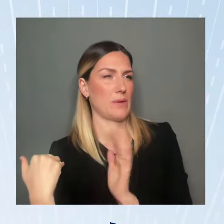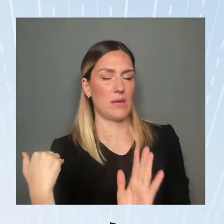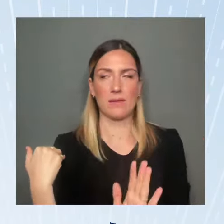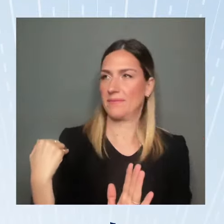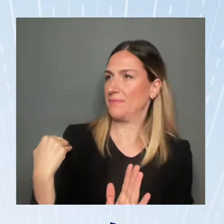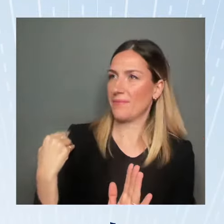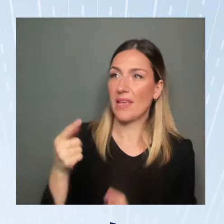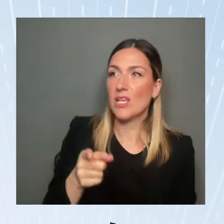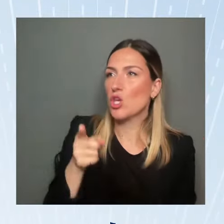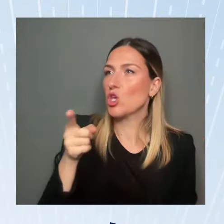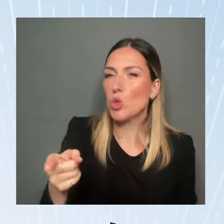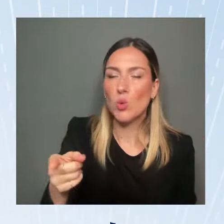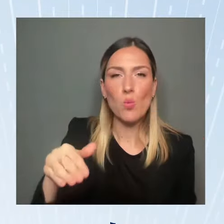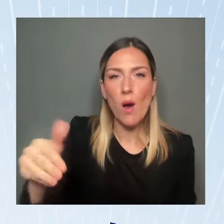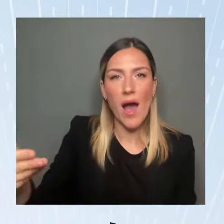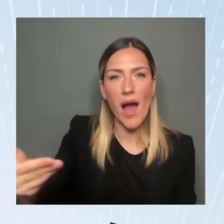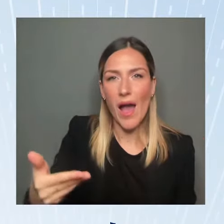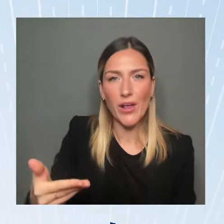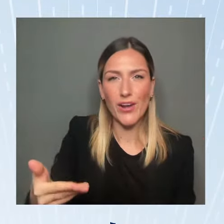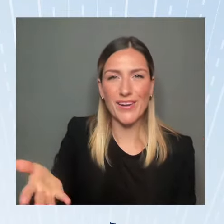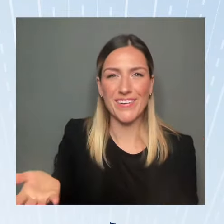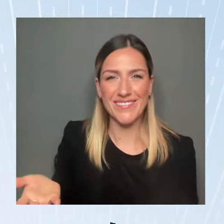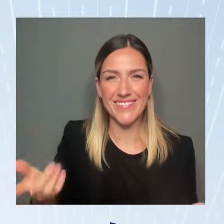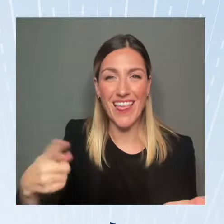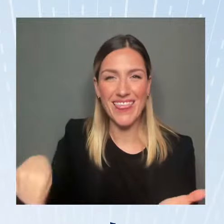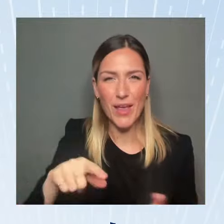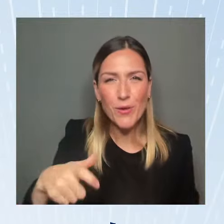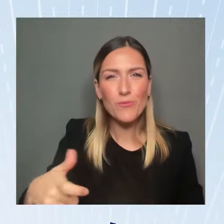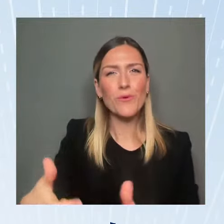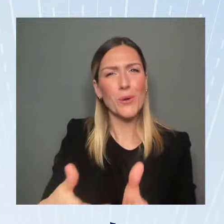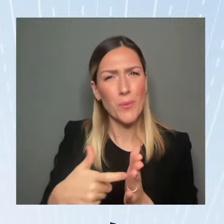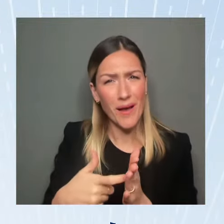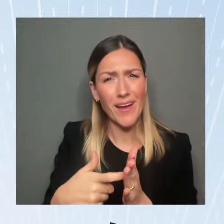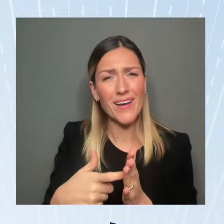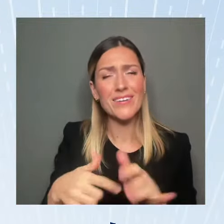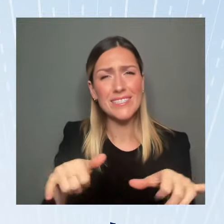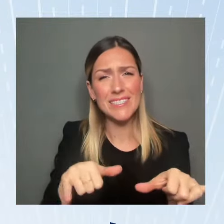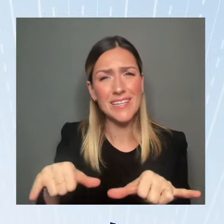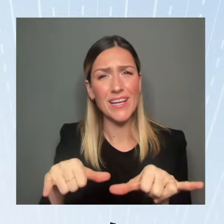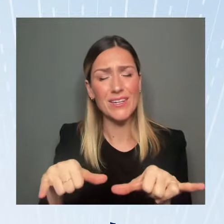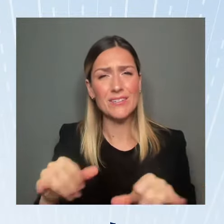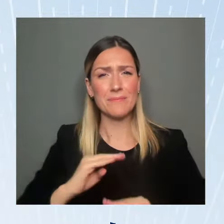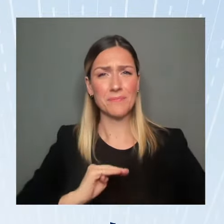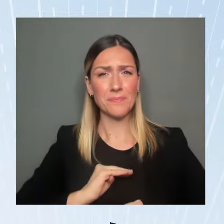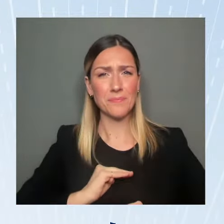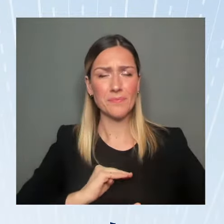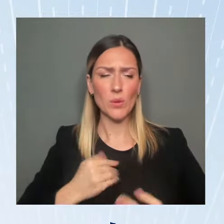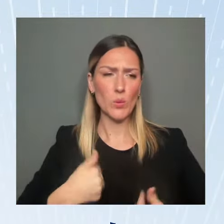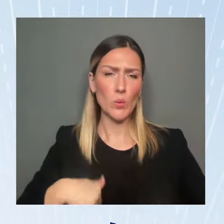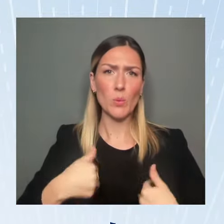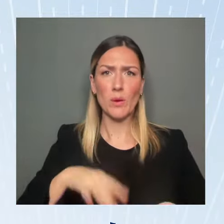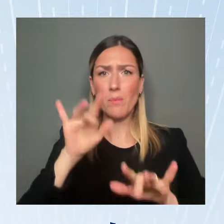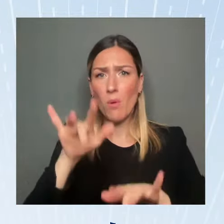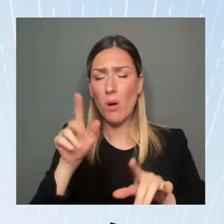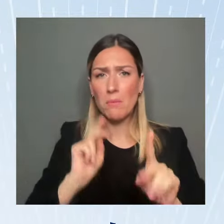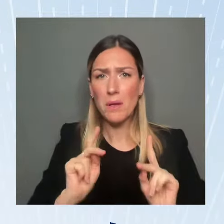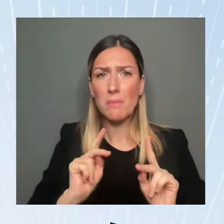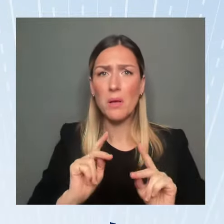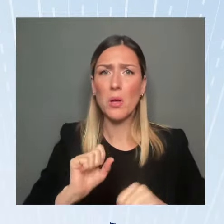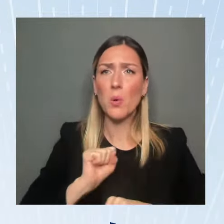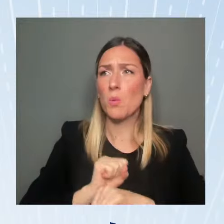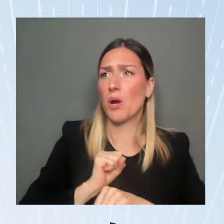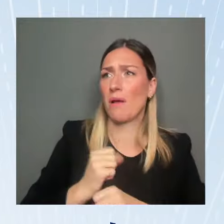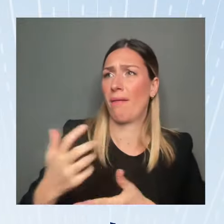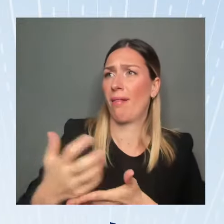you hired them. They should be required to meet these basic standards. And the poor people who are working minimum wage that are doing